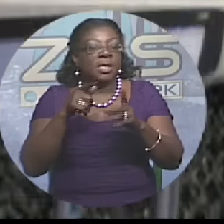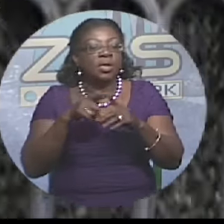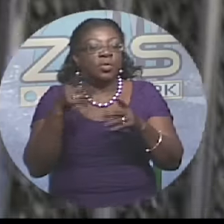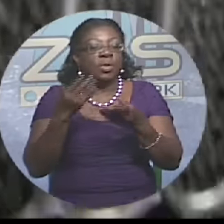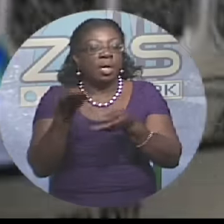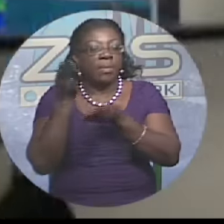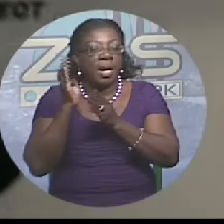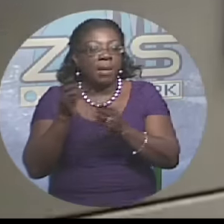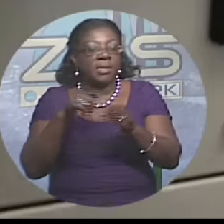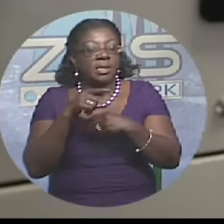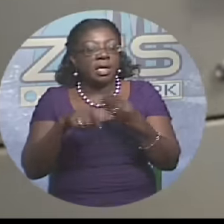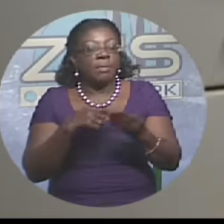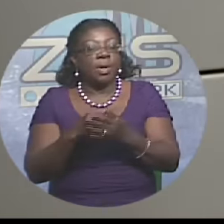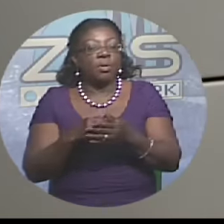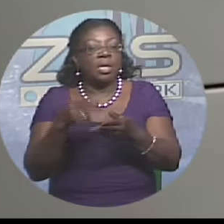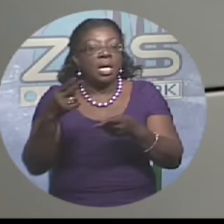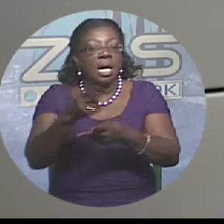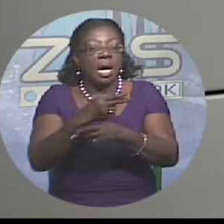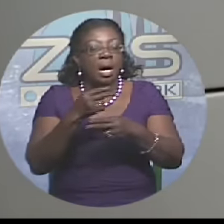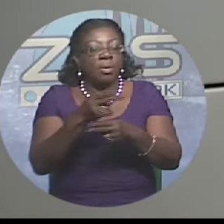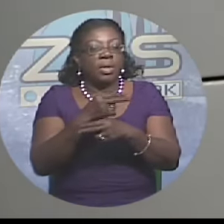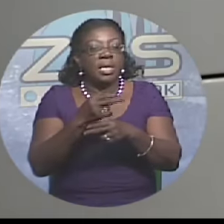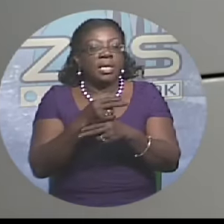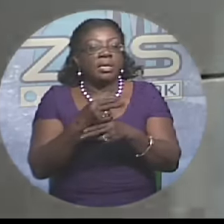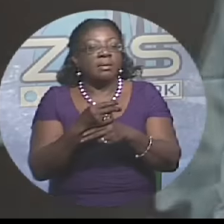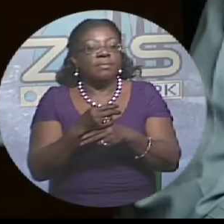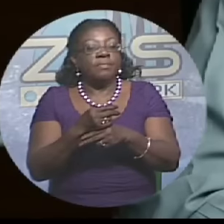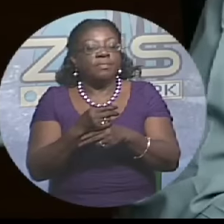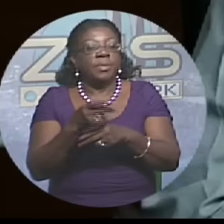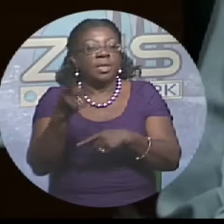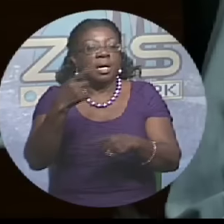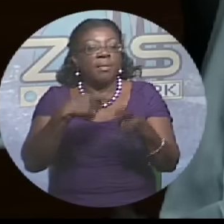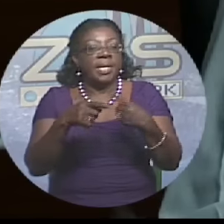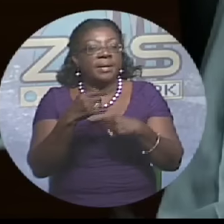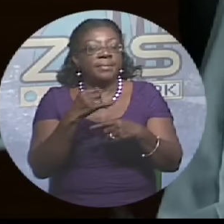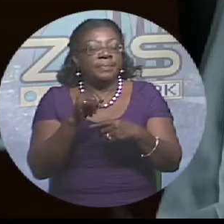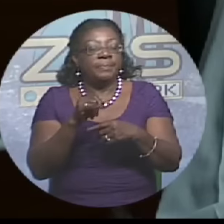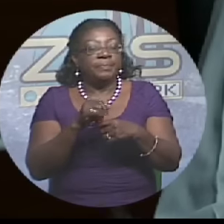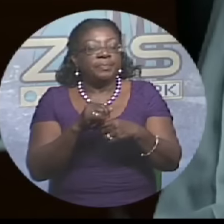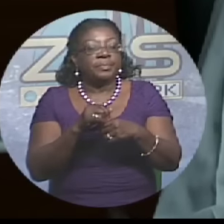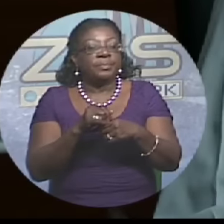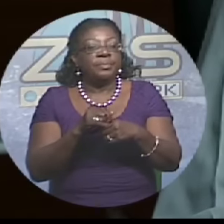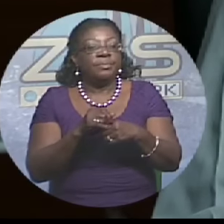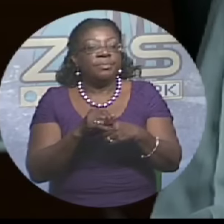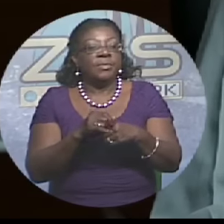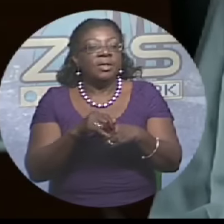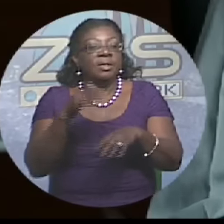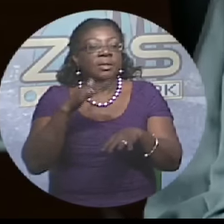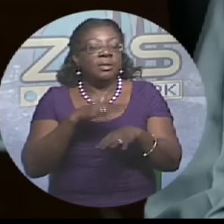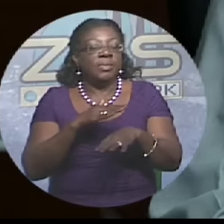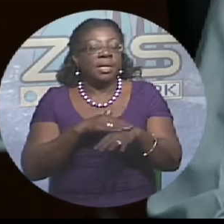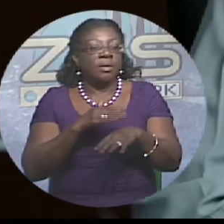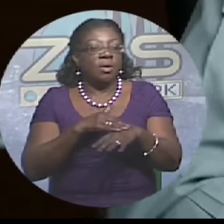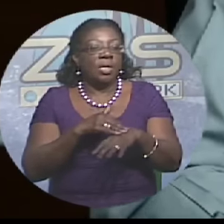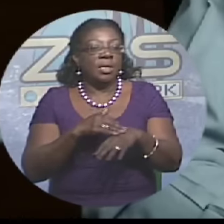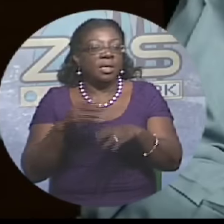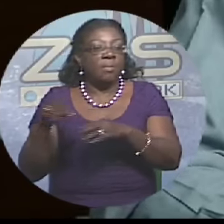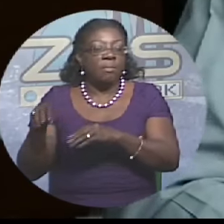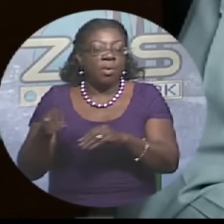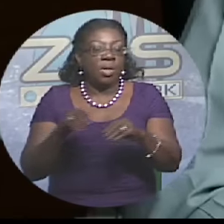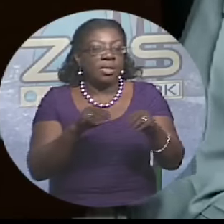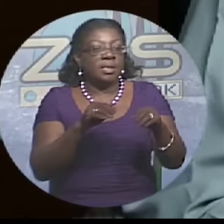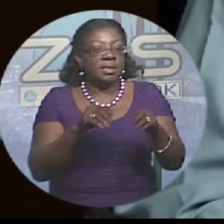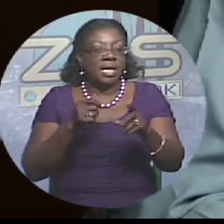should assure Bahamians. The back and forth arguments on the models and their tracking